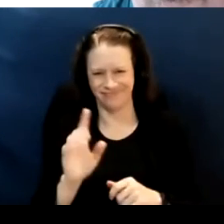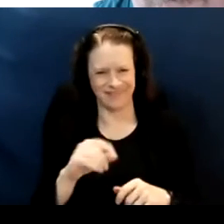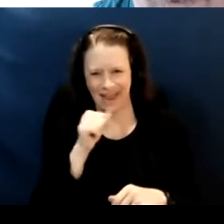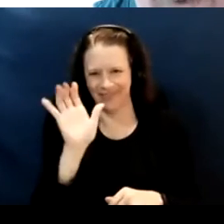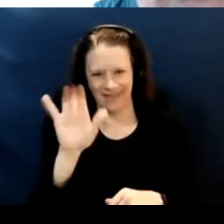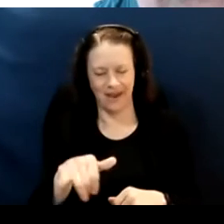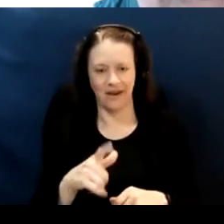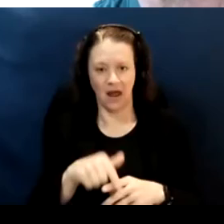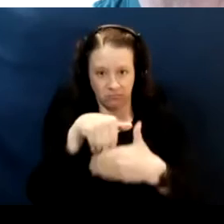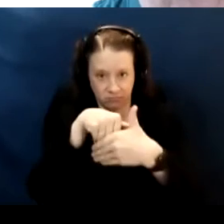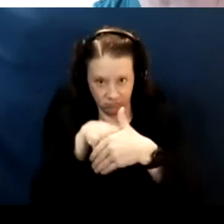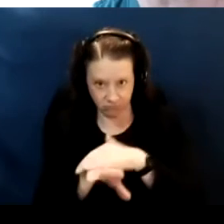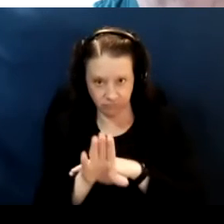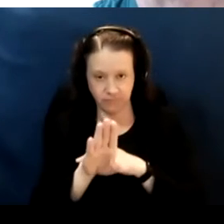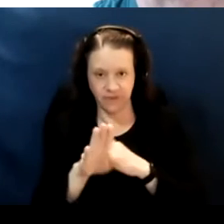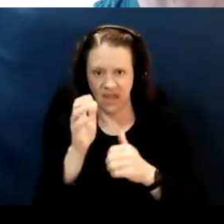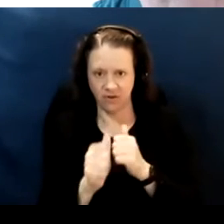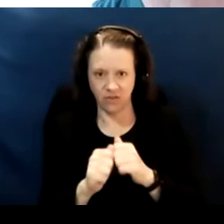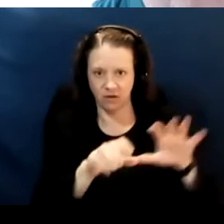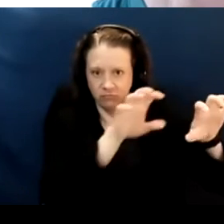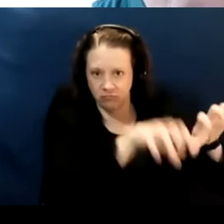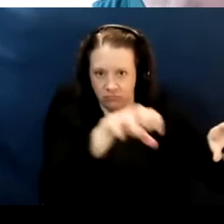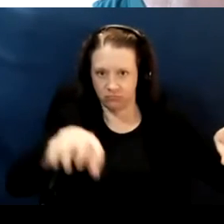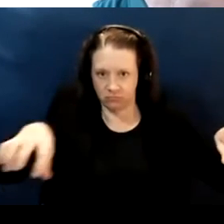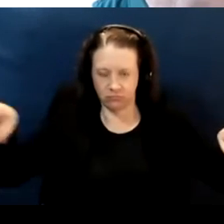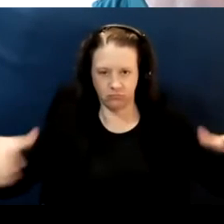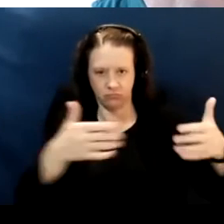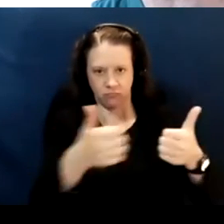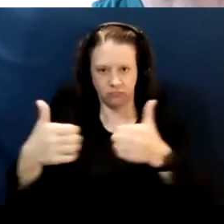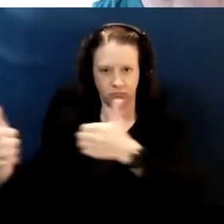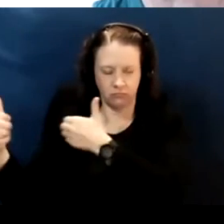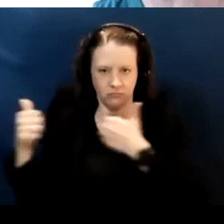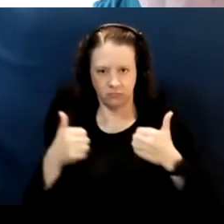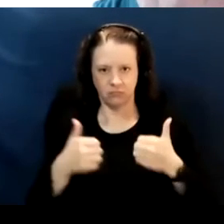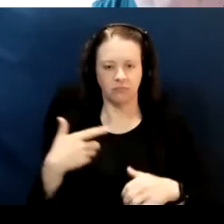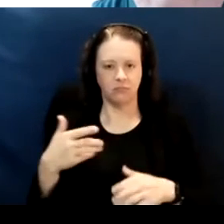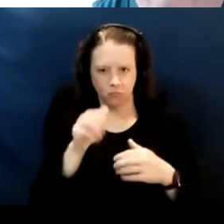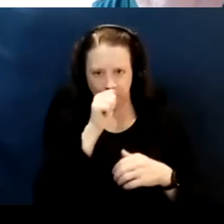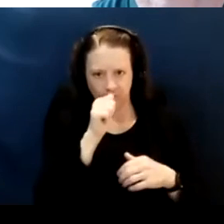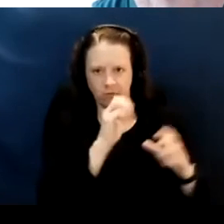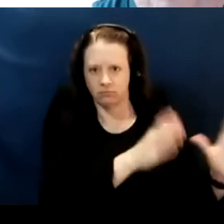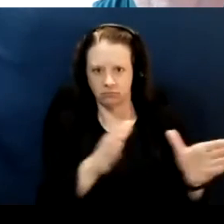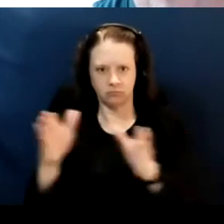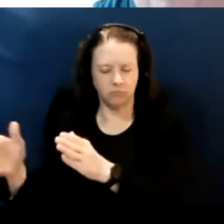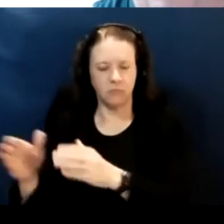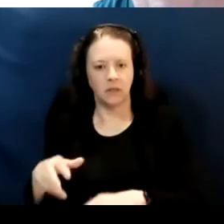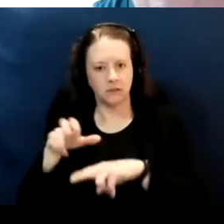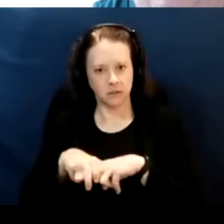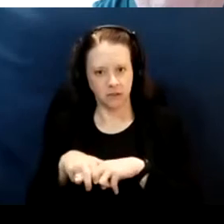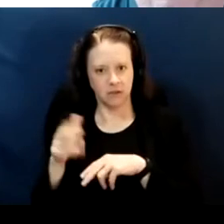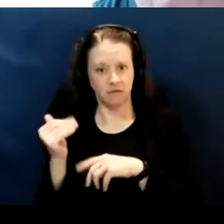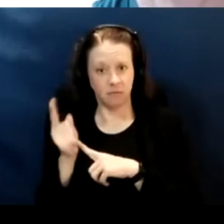in, spaced out, get my shot, sat 15 minutes, and waited and